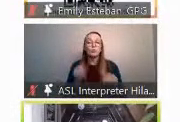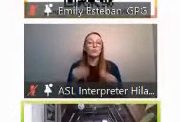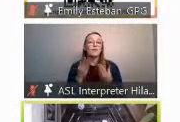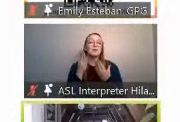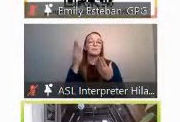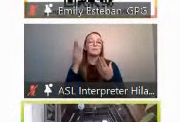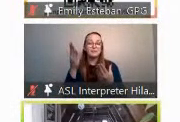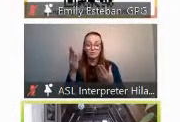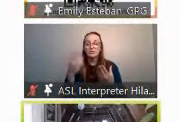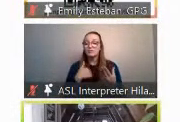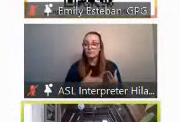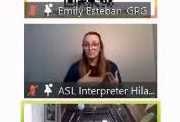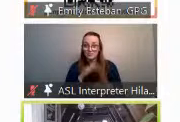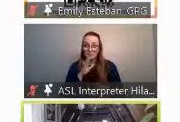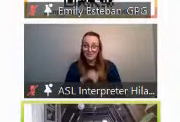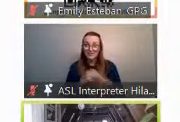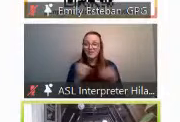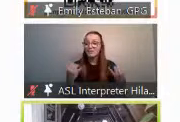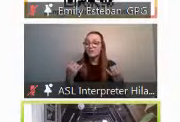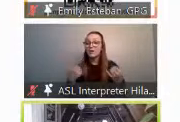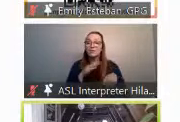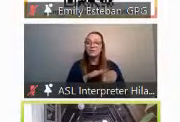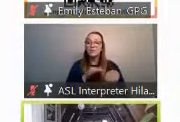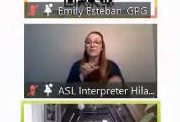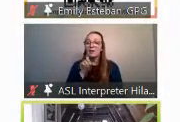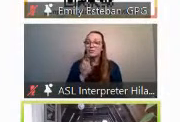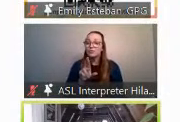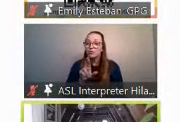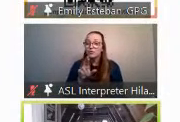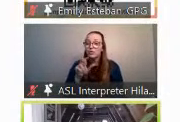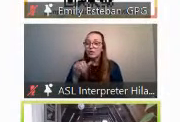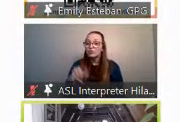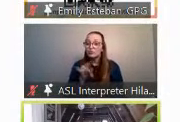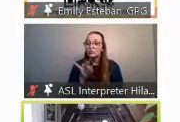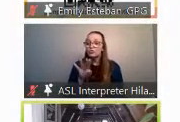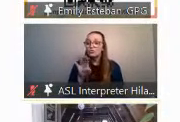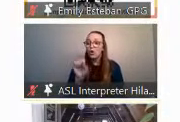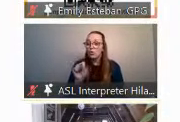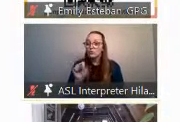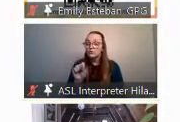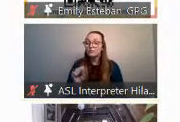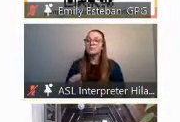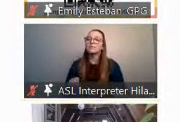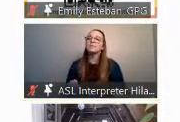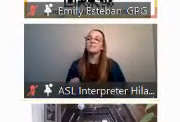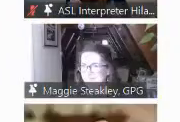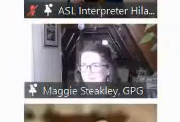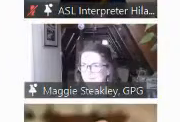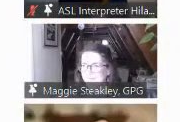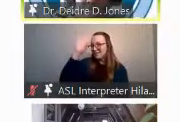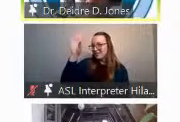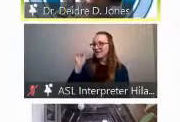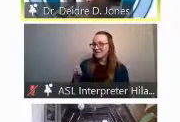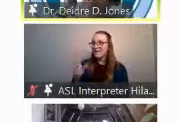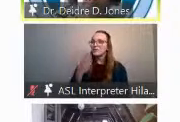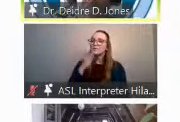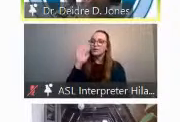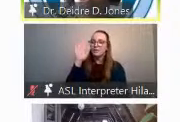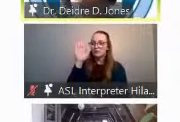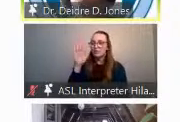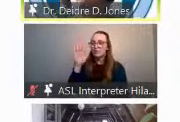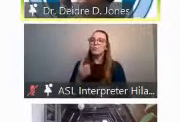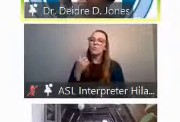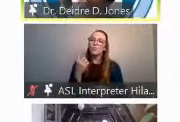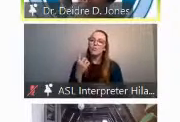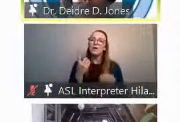appreciate that. I'd like to call on Dr. Deirdre Jones to join us next. Hi, yes, good afternoon. Want to kind of